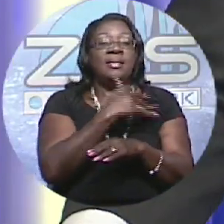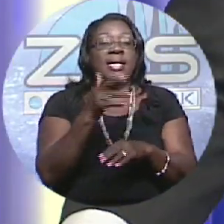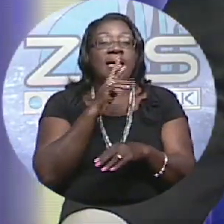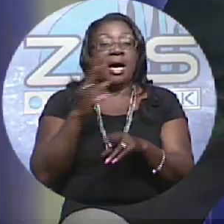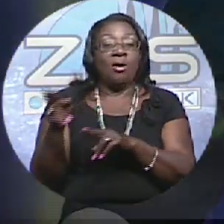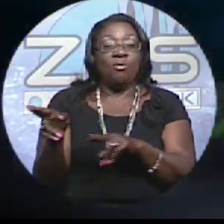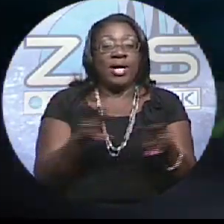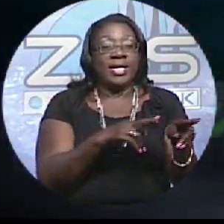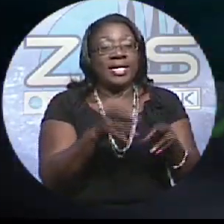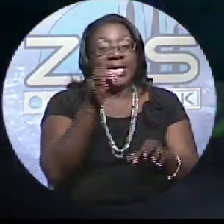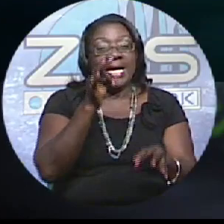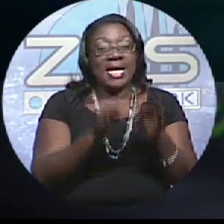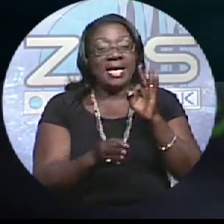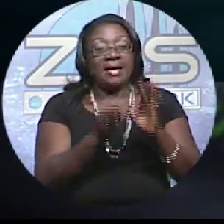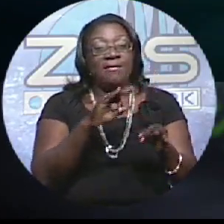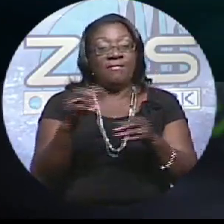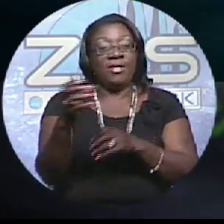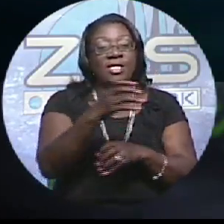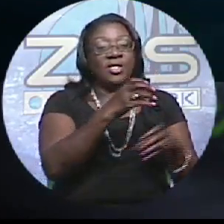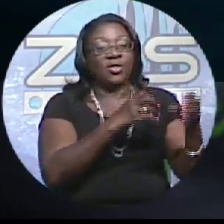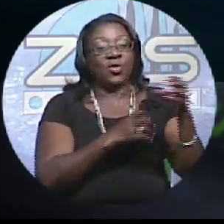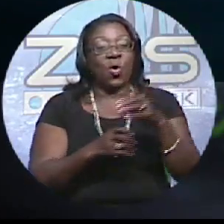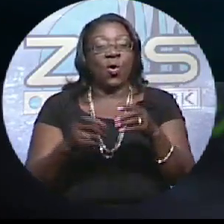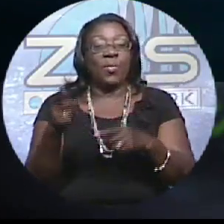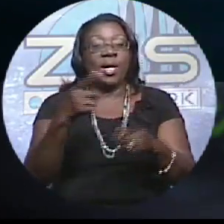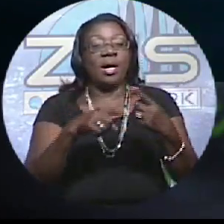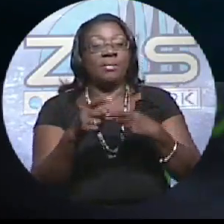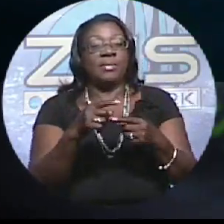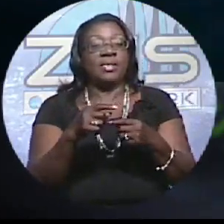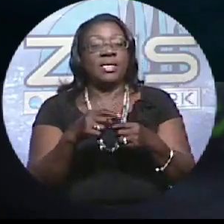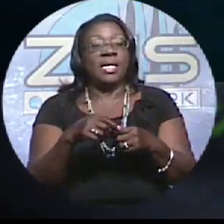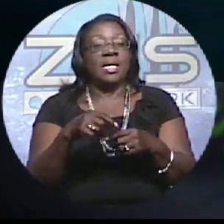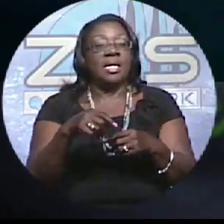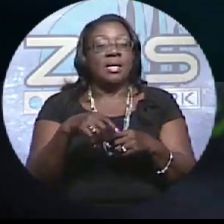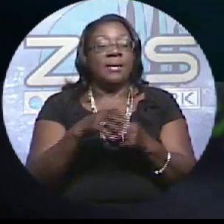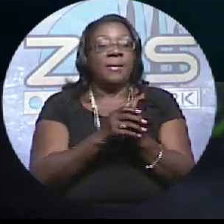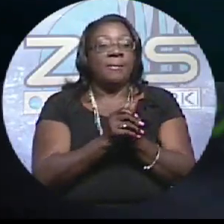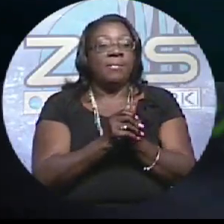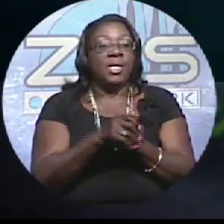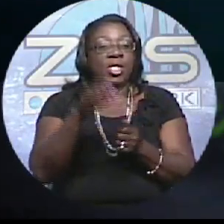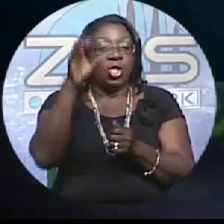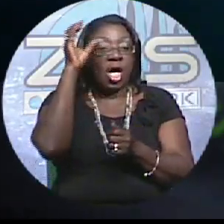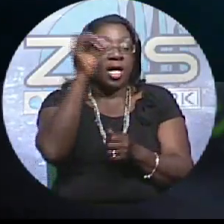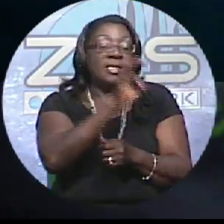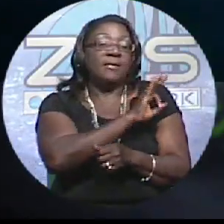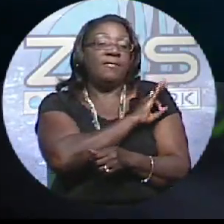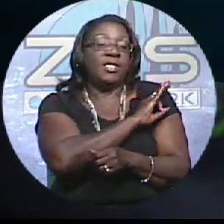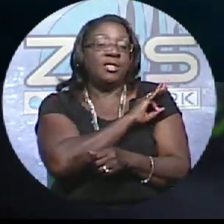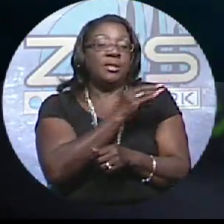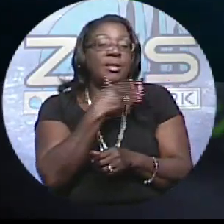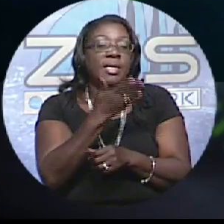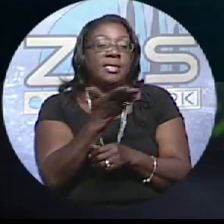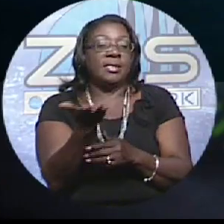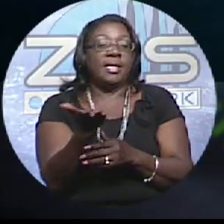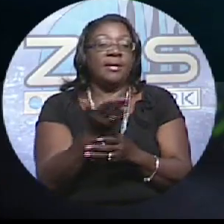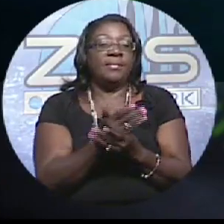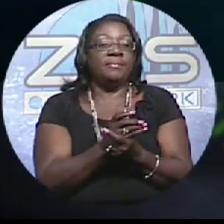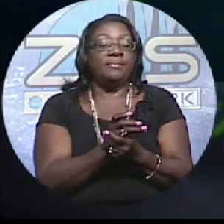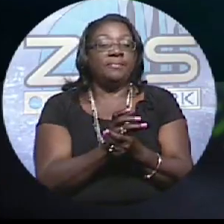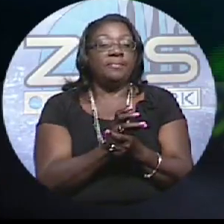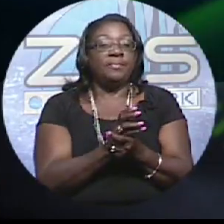hit. Our team coverage continues with Charles Fisher, who tonight is in Eleuthera as they prepare for the possibility of